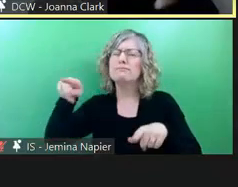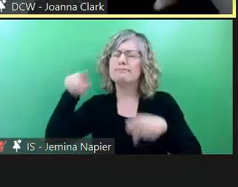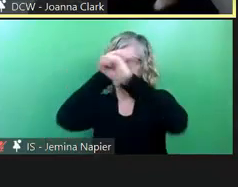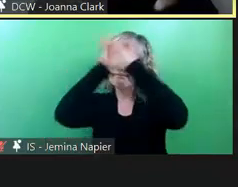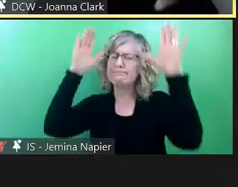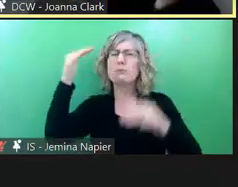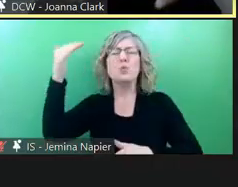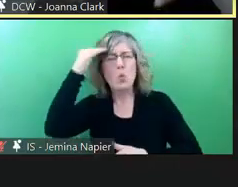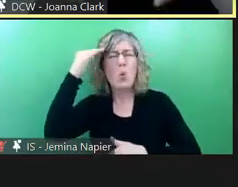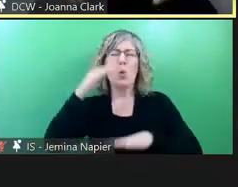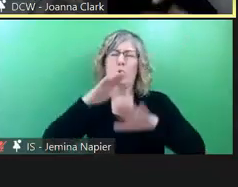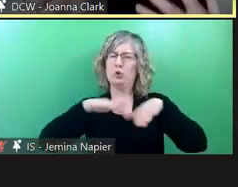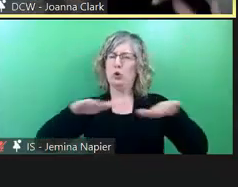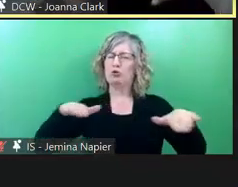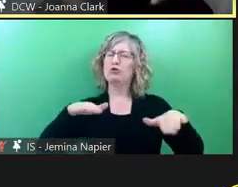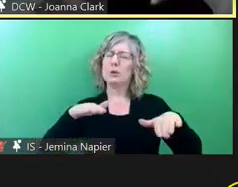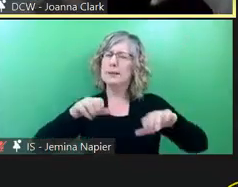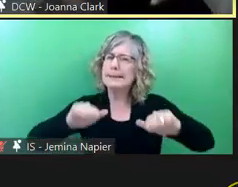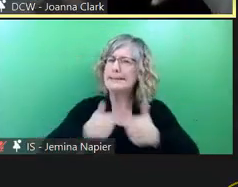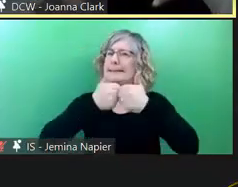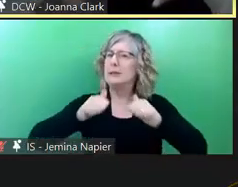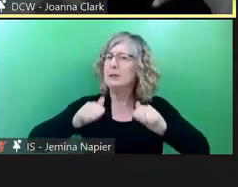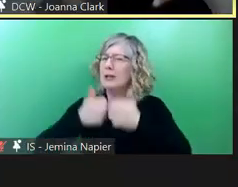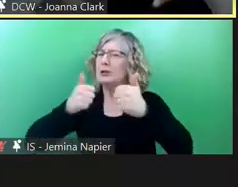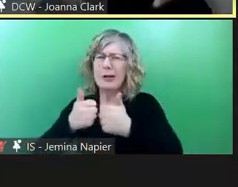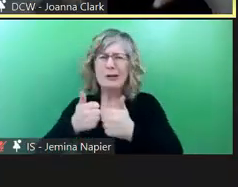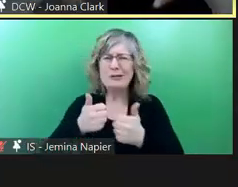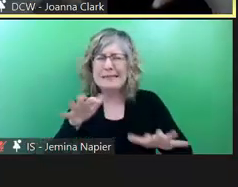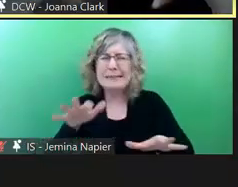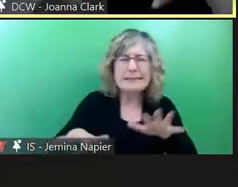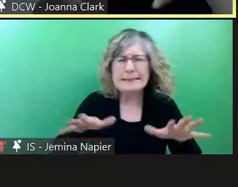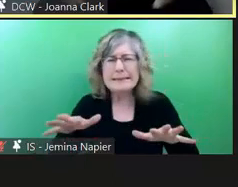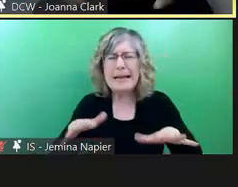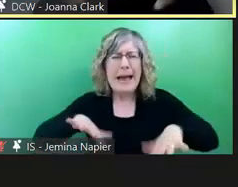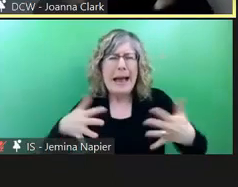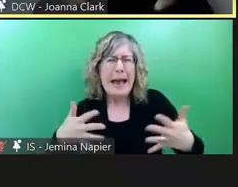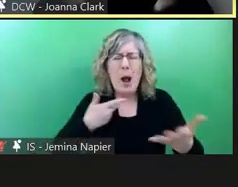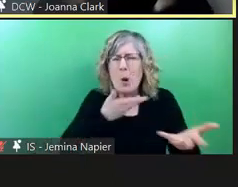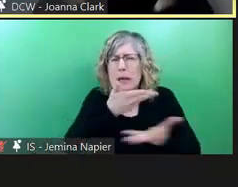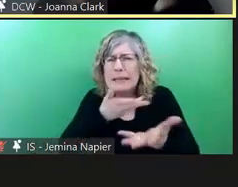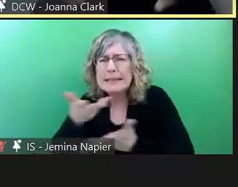face, especially when they're trying to develop language and communication skills.